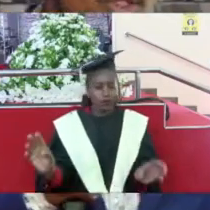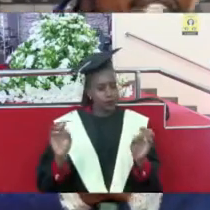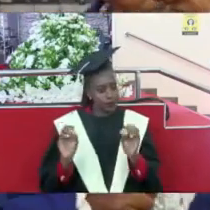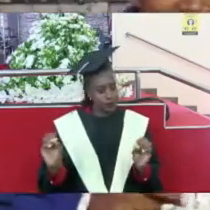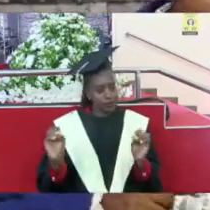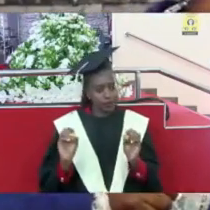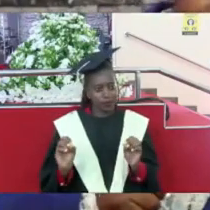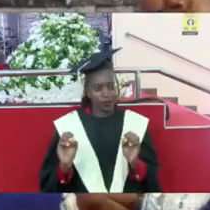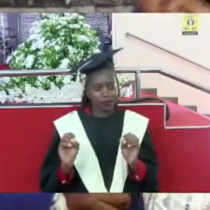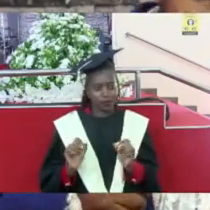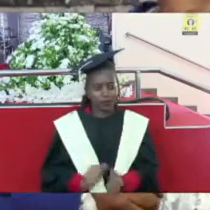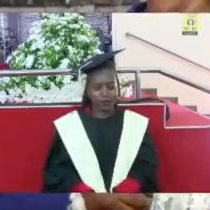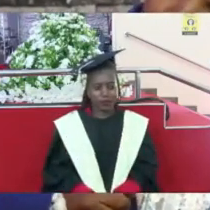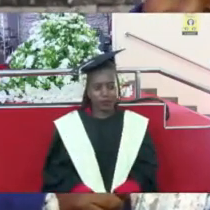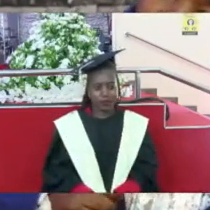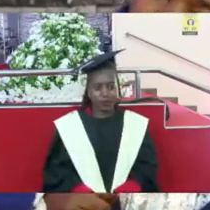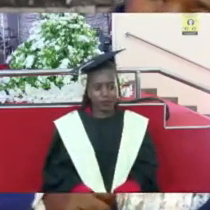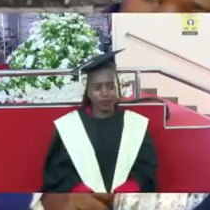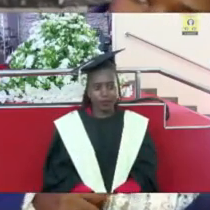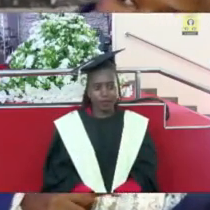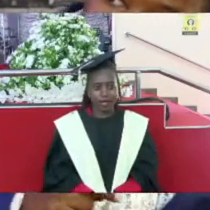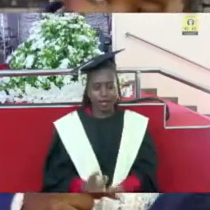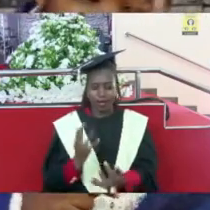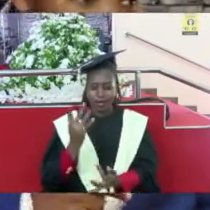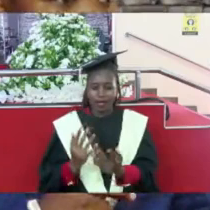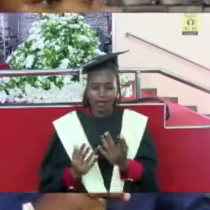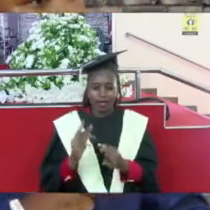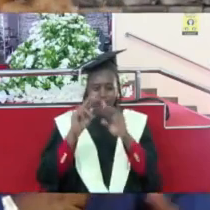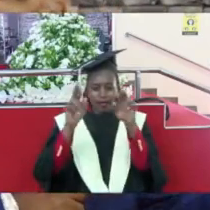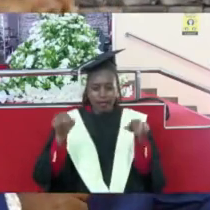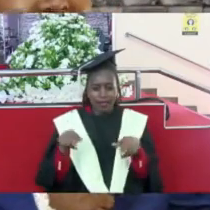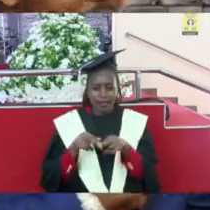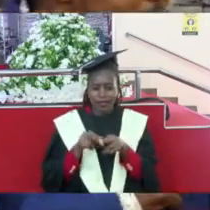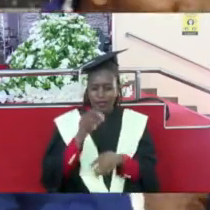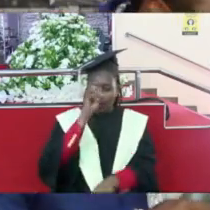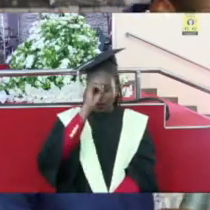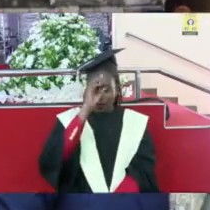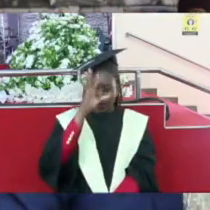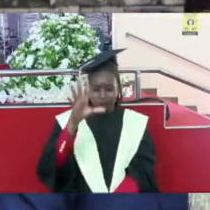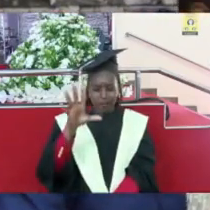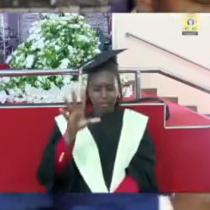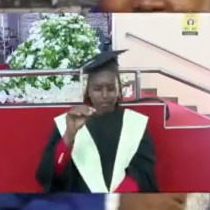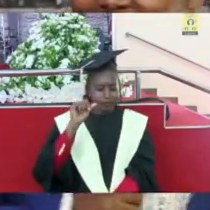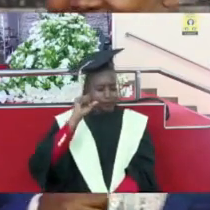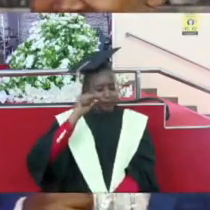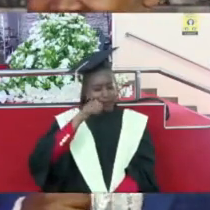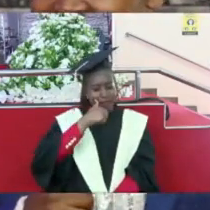all those seats, no, they're not useful. Kitchen inayo ni ajabu na kweli. The kitchen is looking nice.